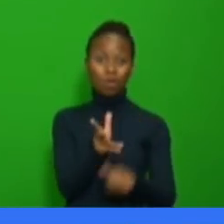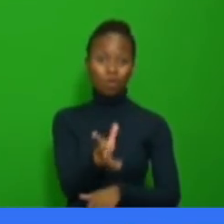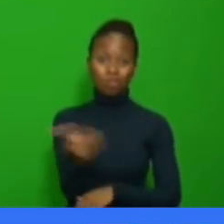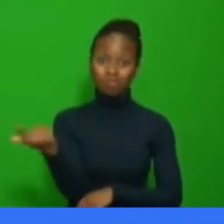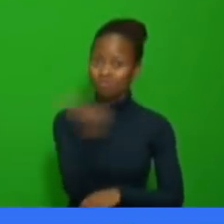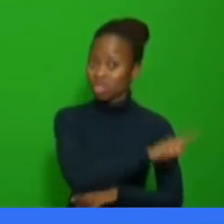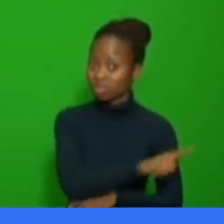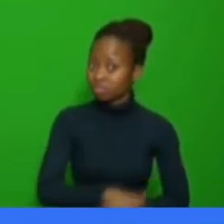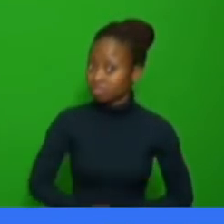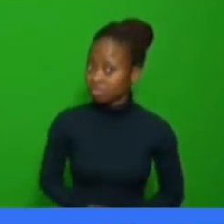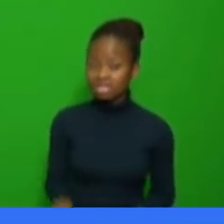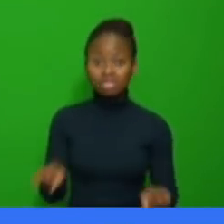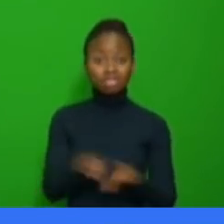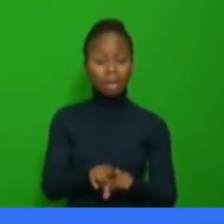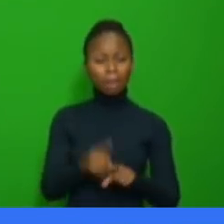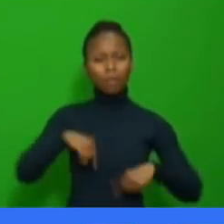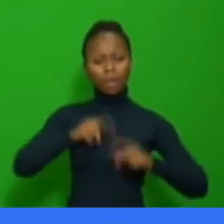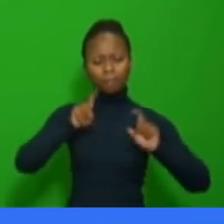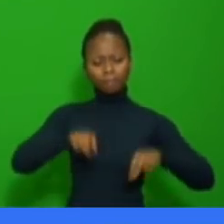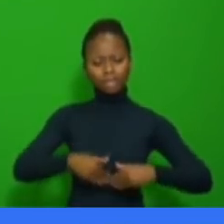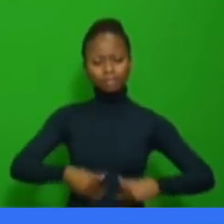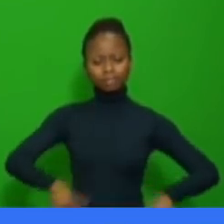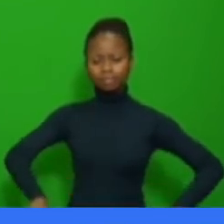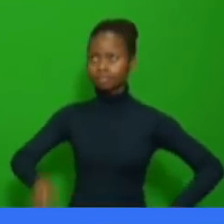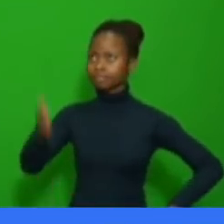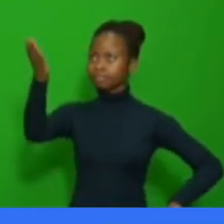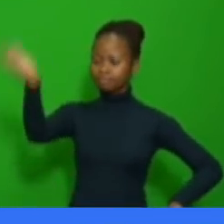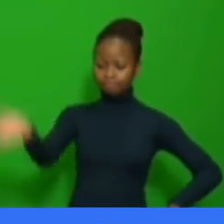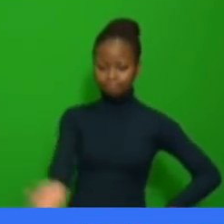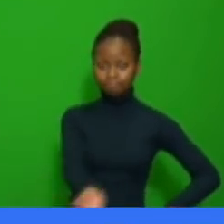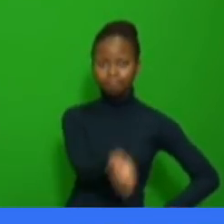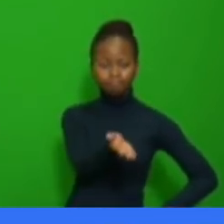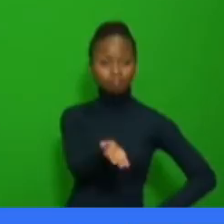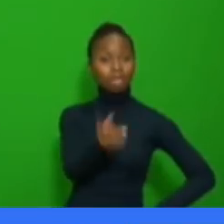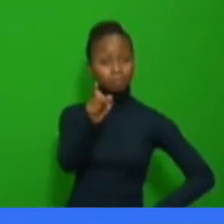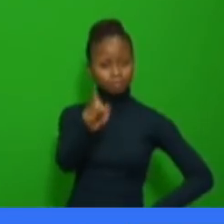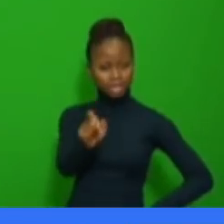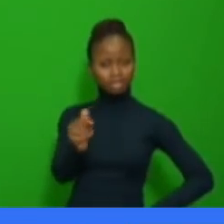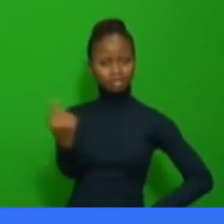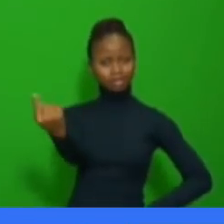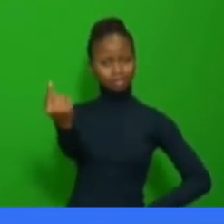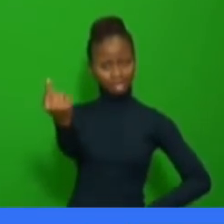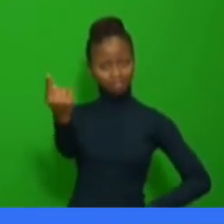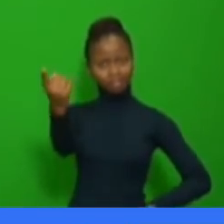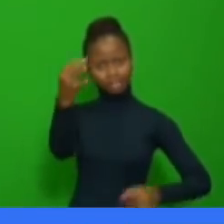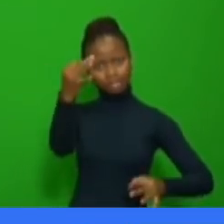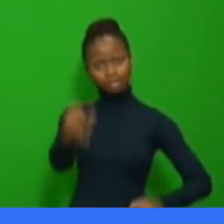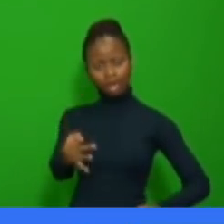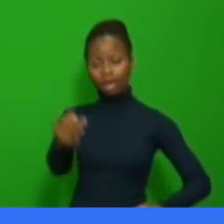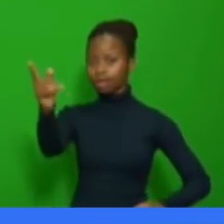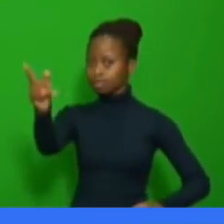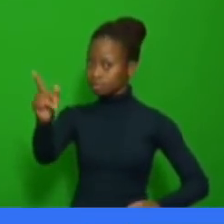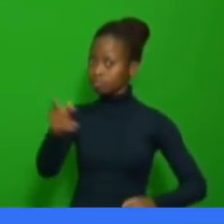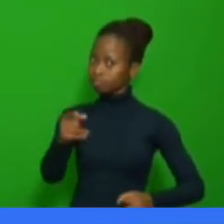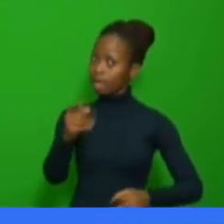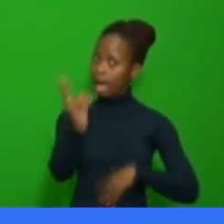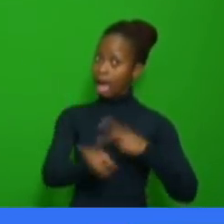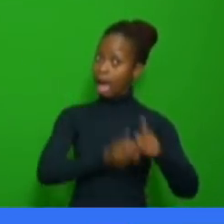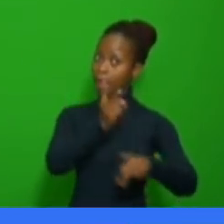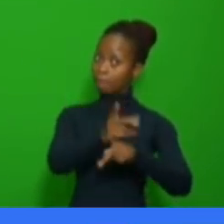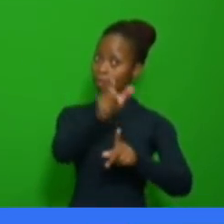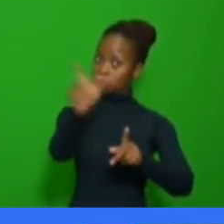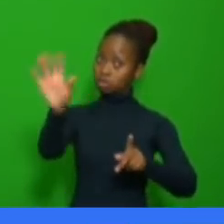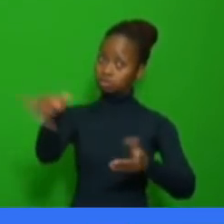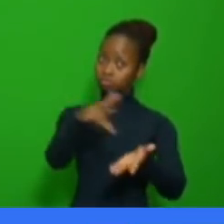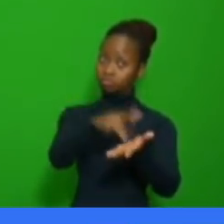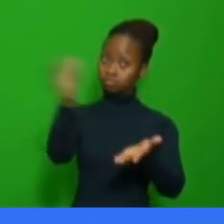be given the space to make a decision on whether he reappoints, and if he has to fill that other,